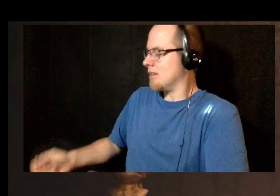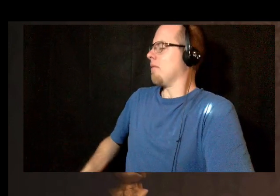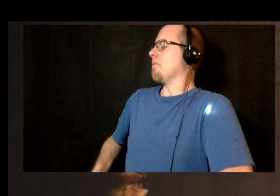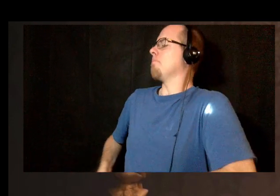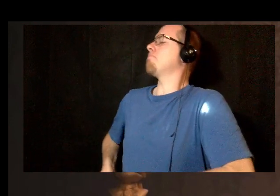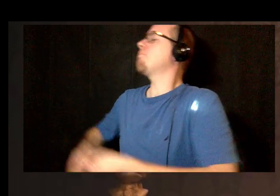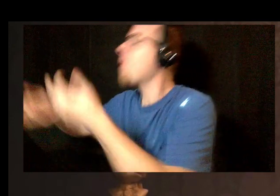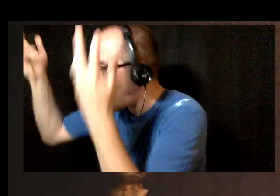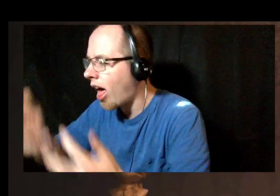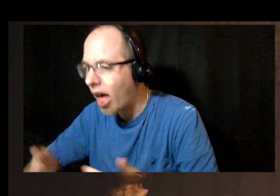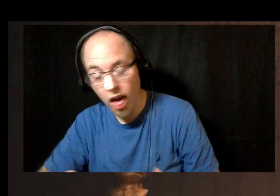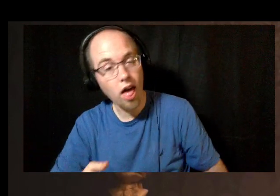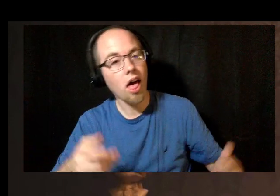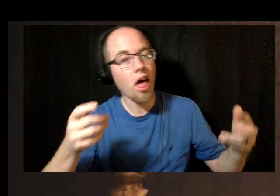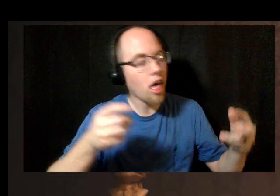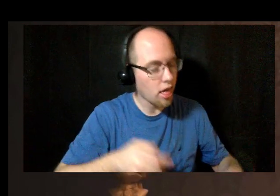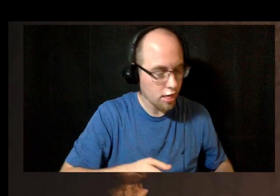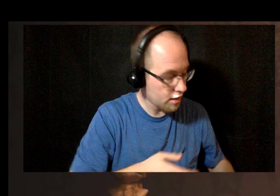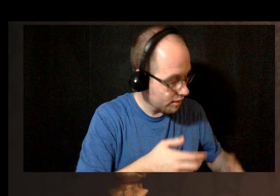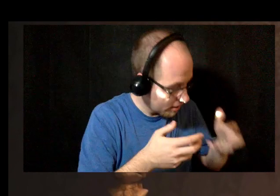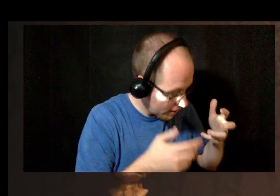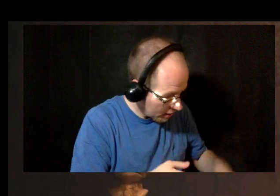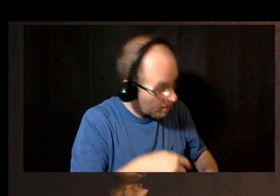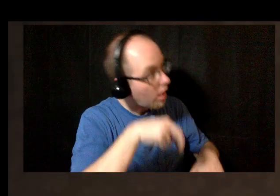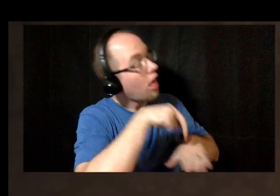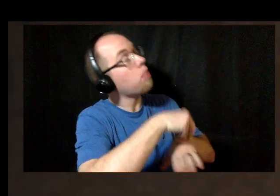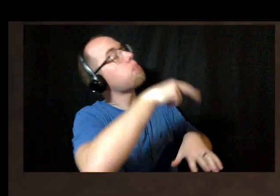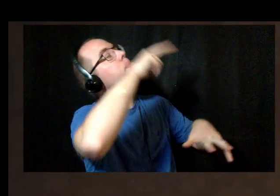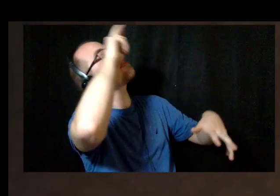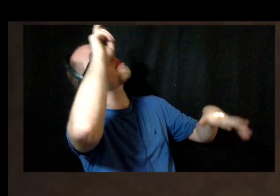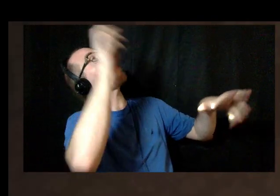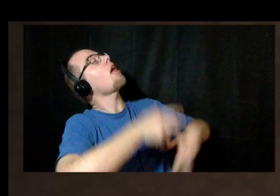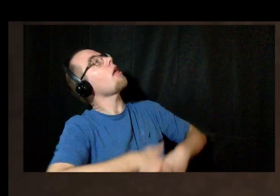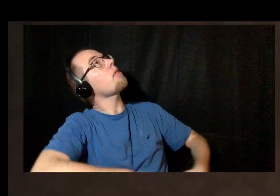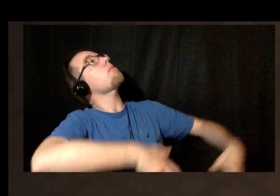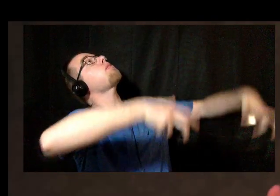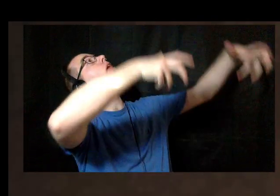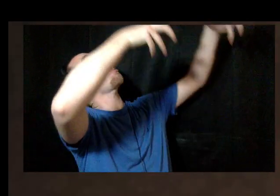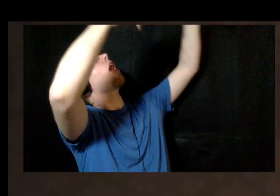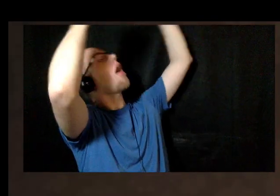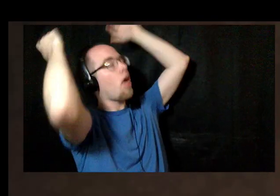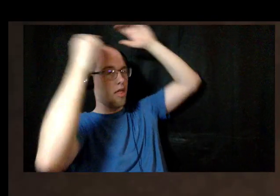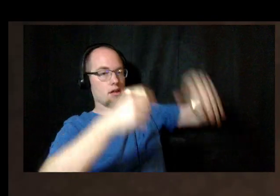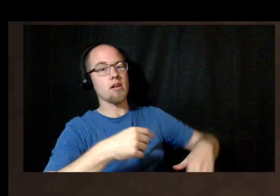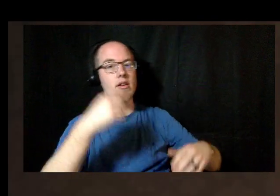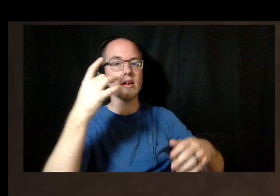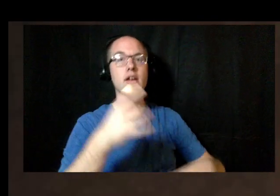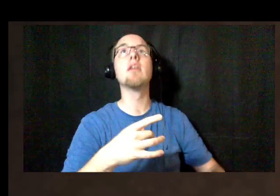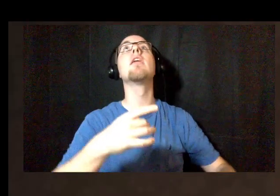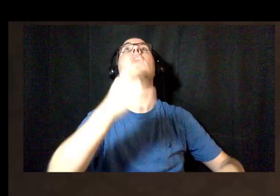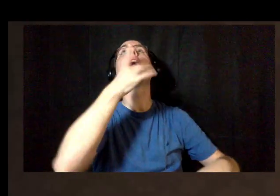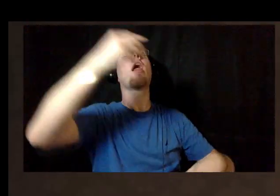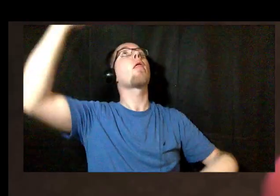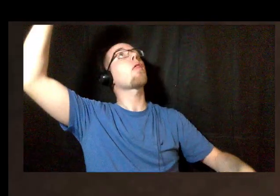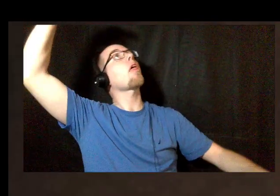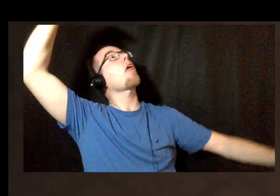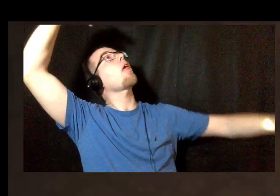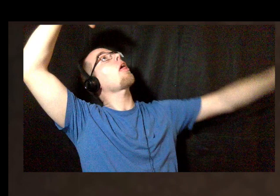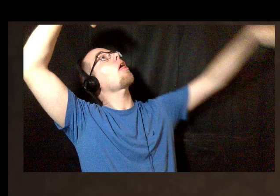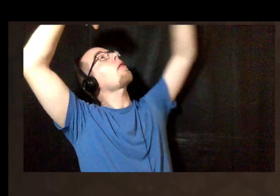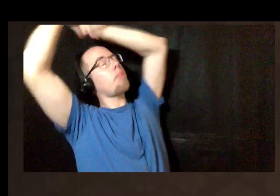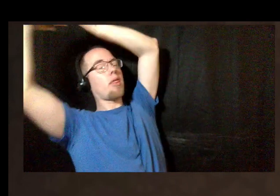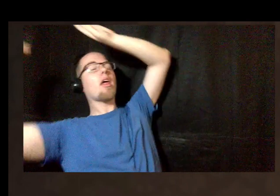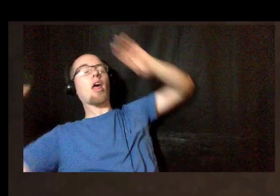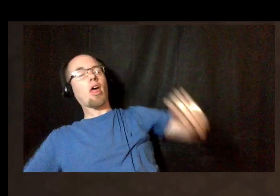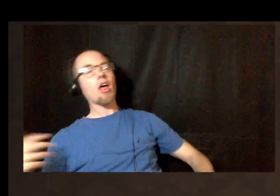and let the bookshelf go. I fell backwards. It literally rolled over me and took out the light hanging above the staircase. I'm now lying